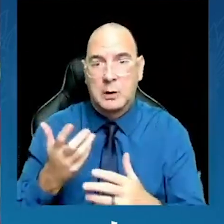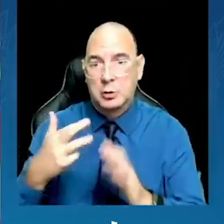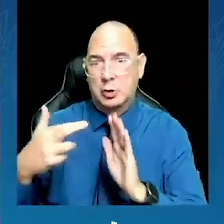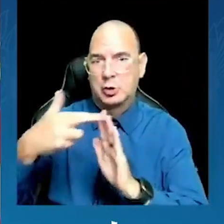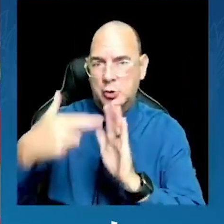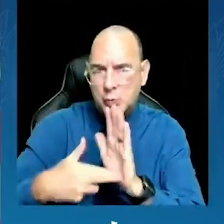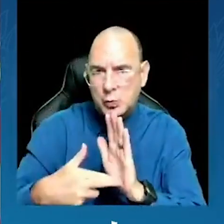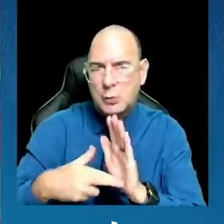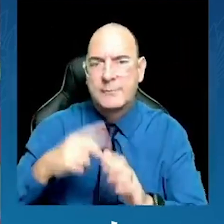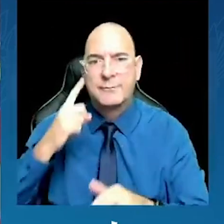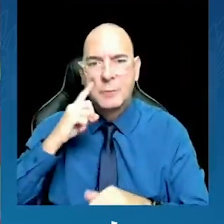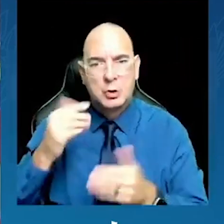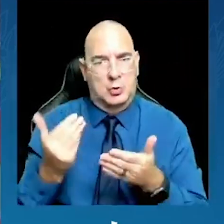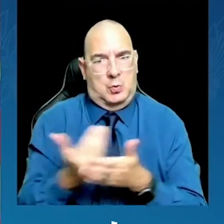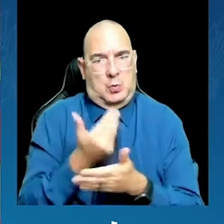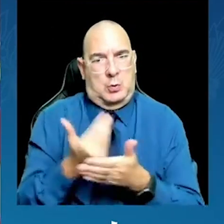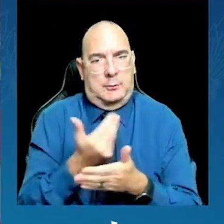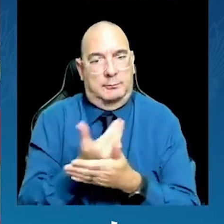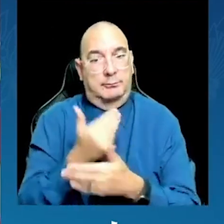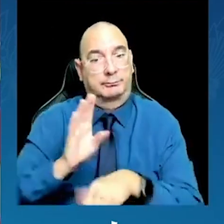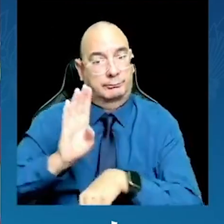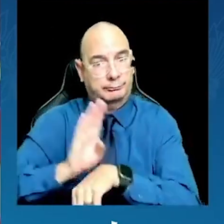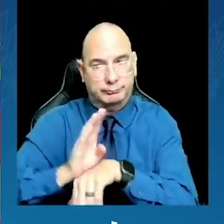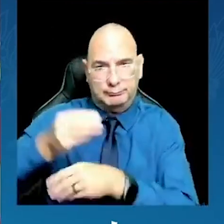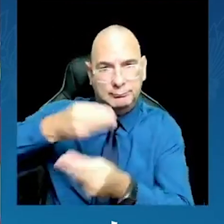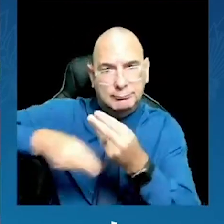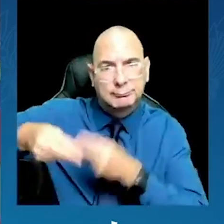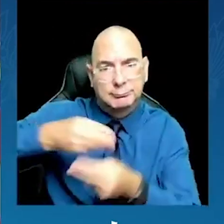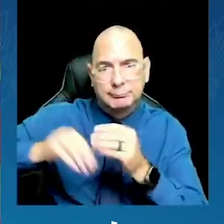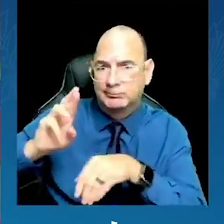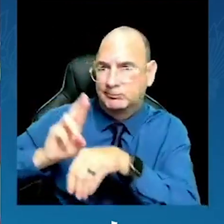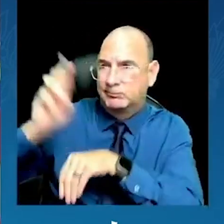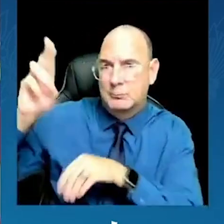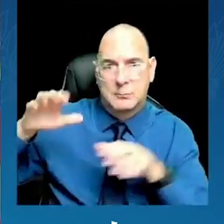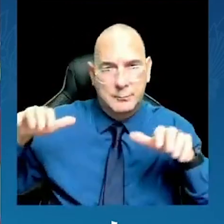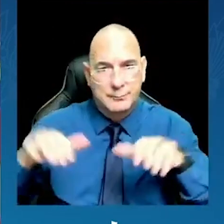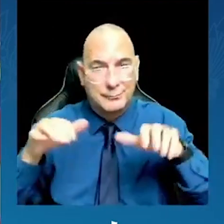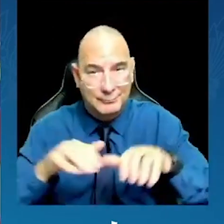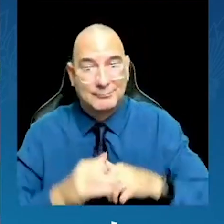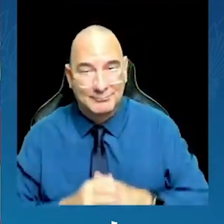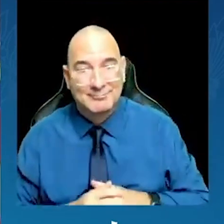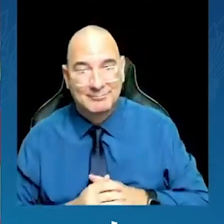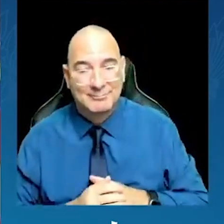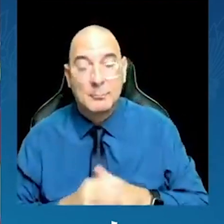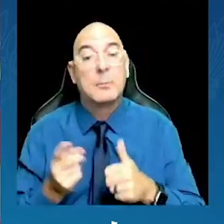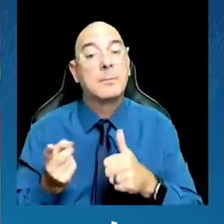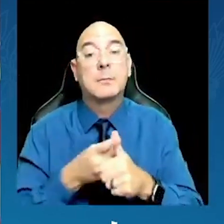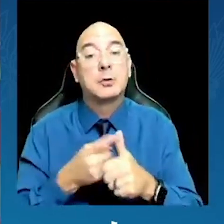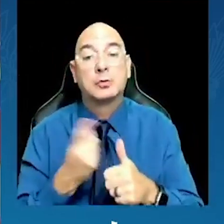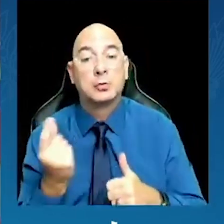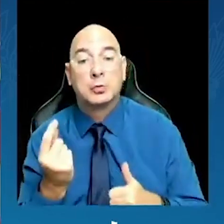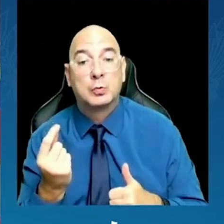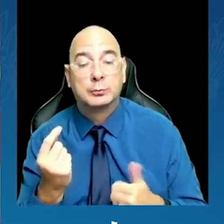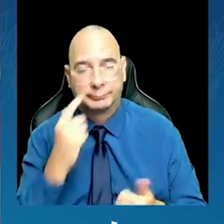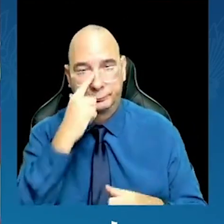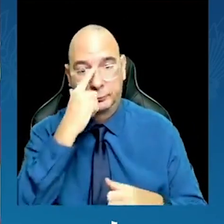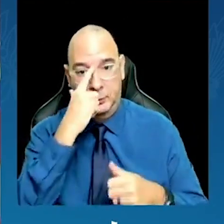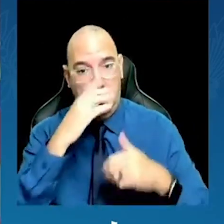commercial space activities. First, building our skilled technical